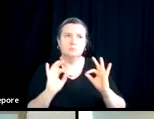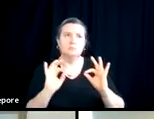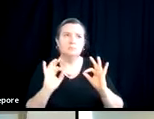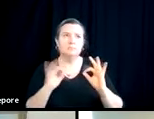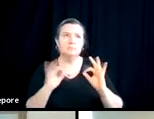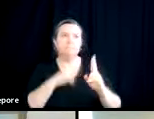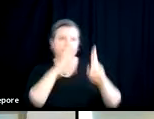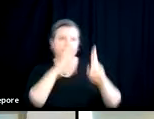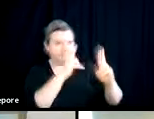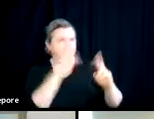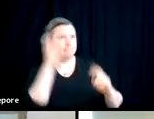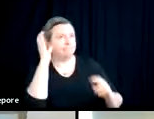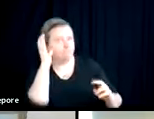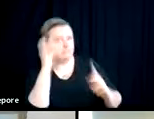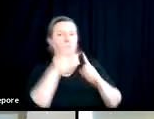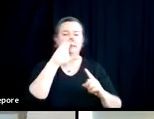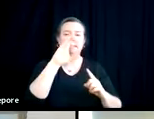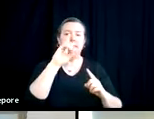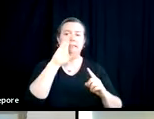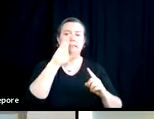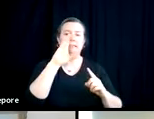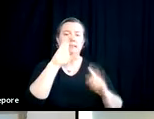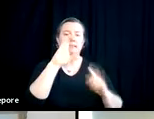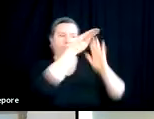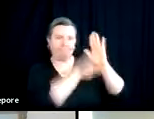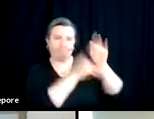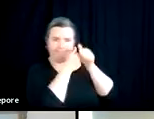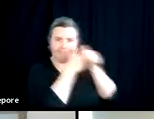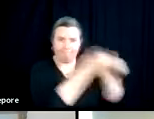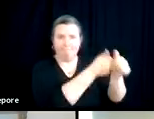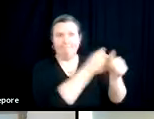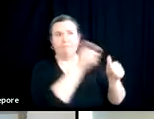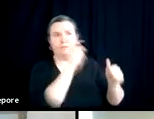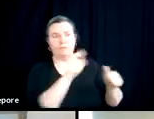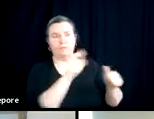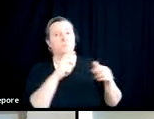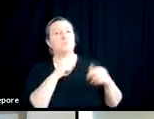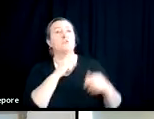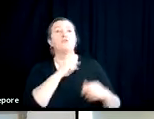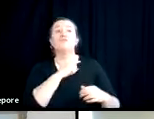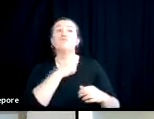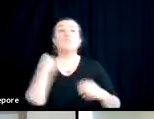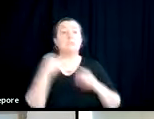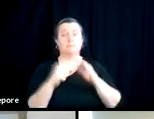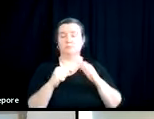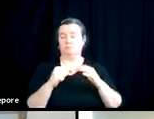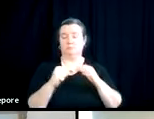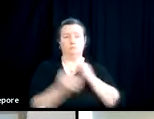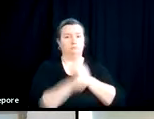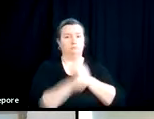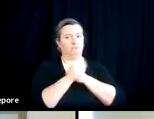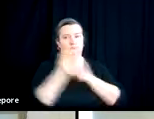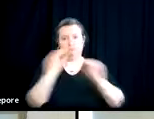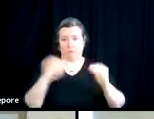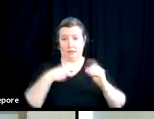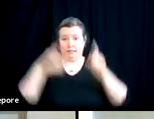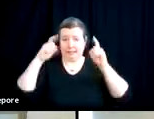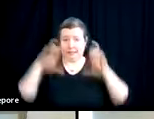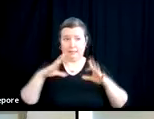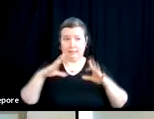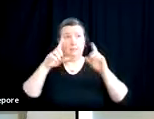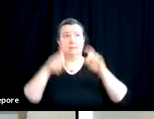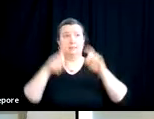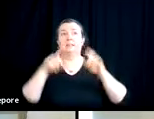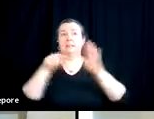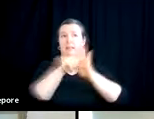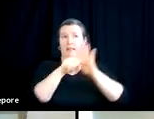also taking no chances. I tested negative a couple of hours ago as part of my regular testing regime.